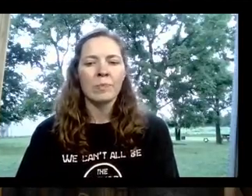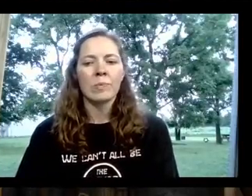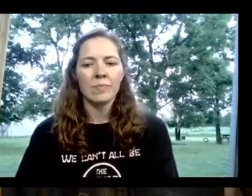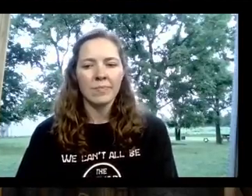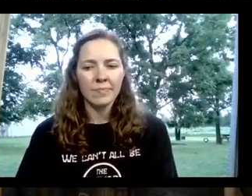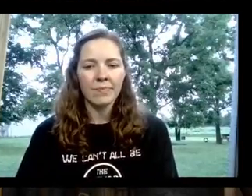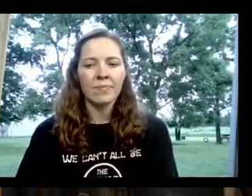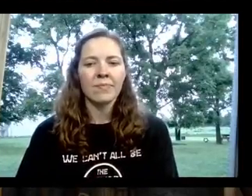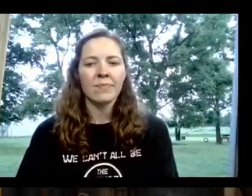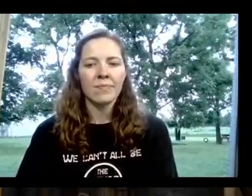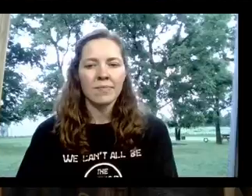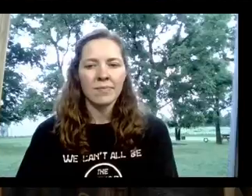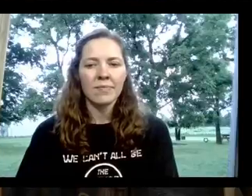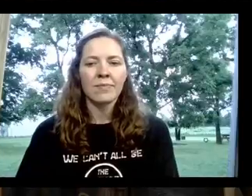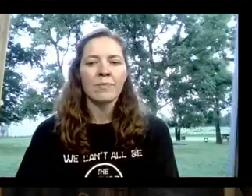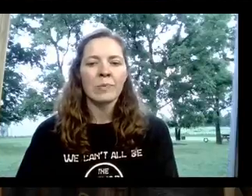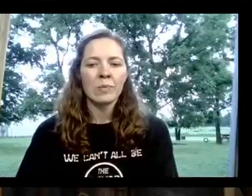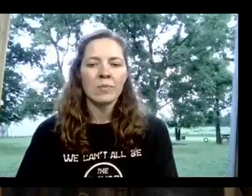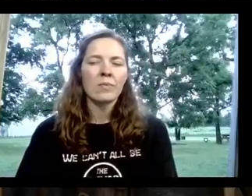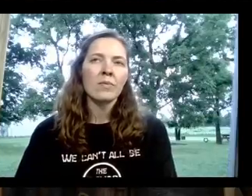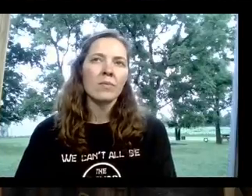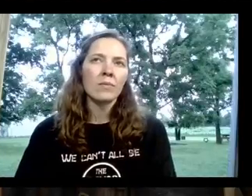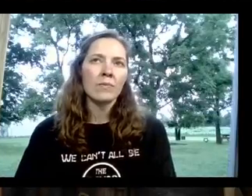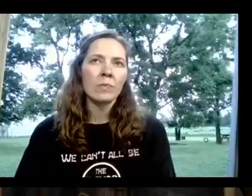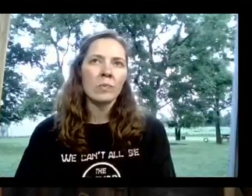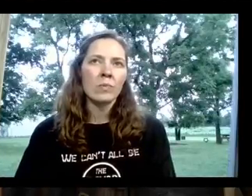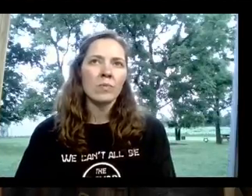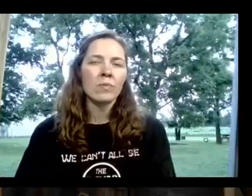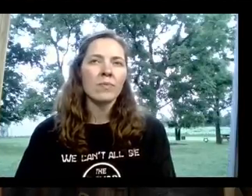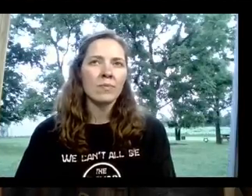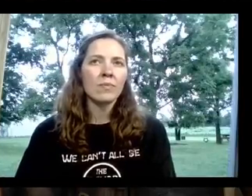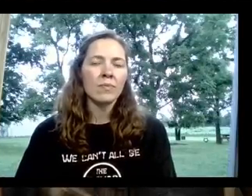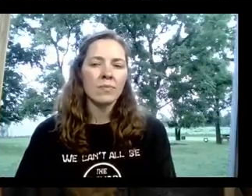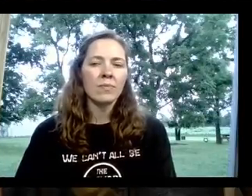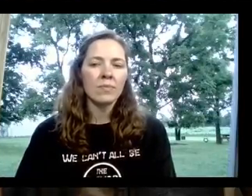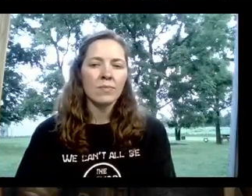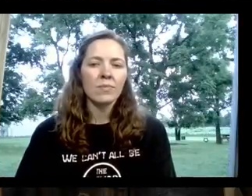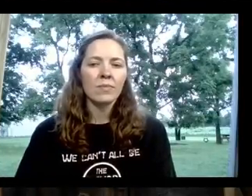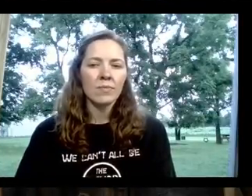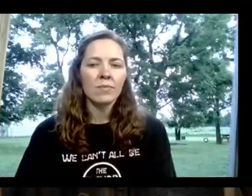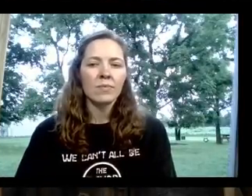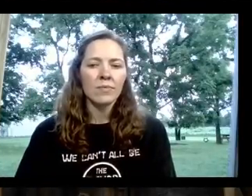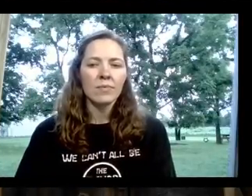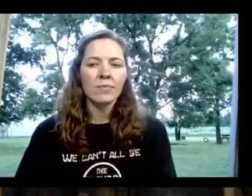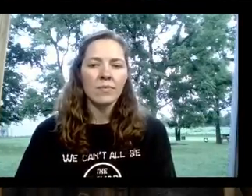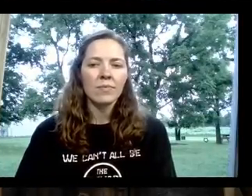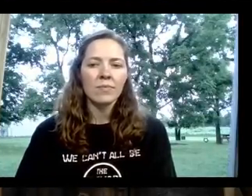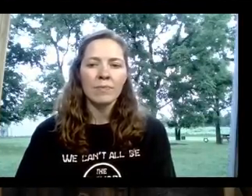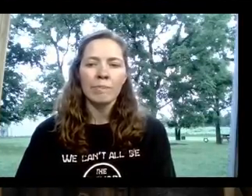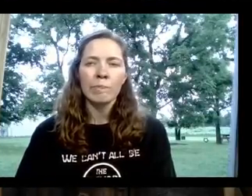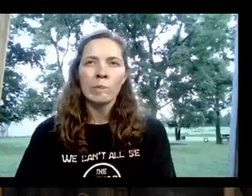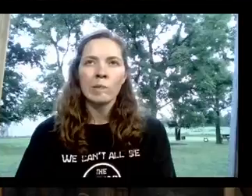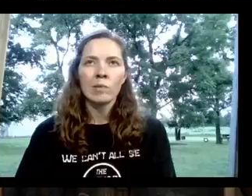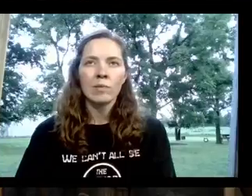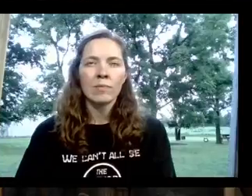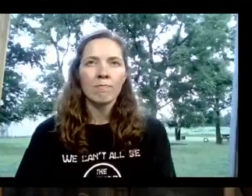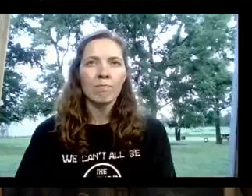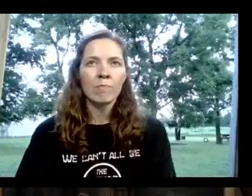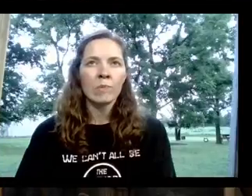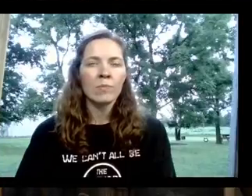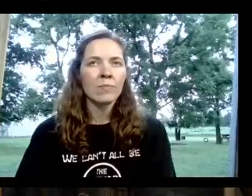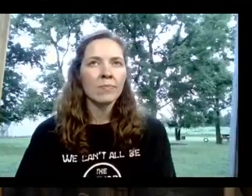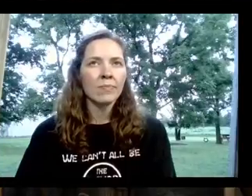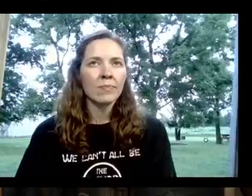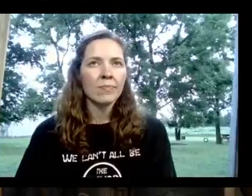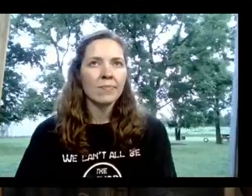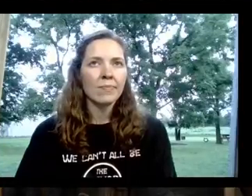require the iron to be of a high grade. So if you're looking for high grade, really nicely forged wrought iron,